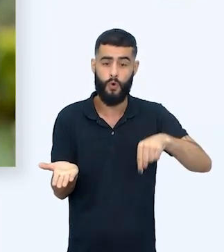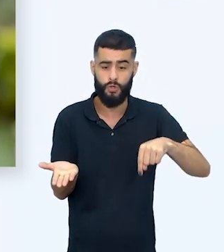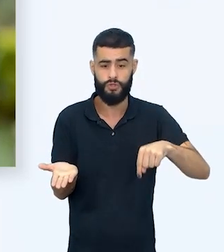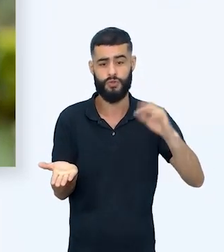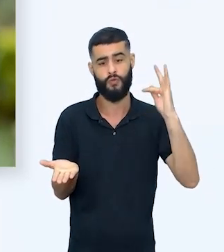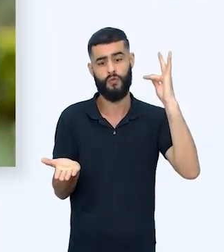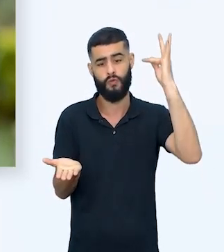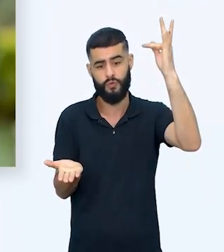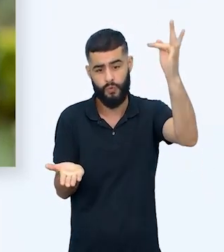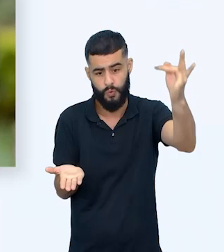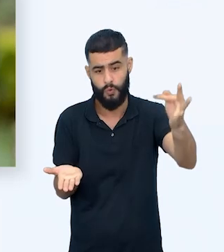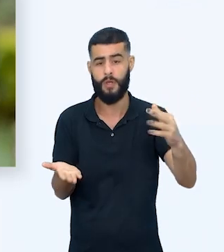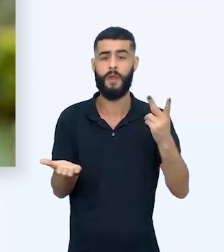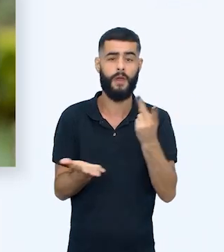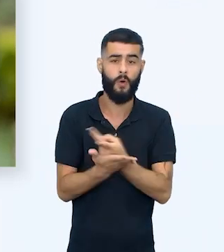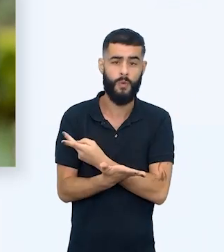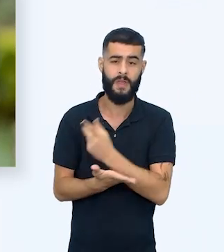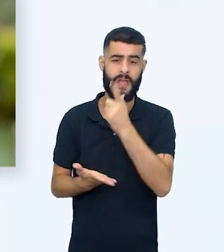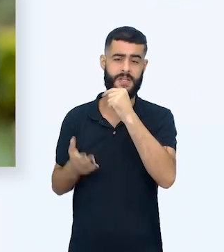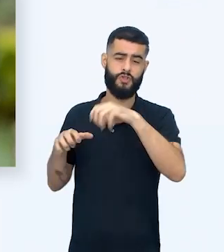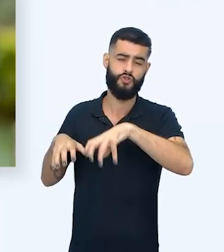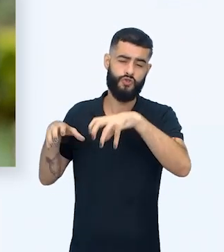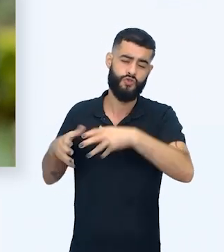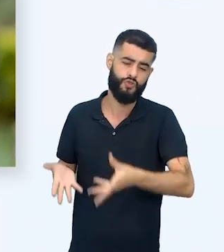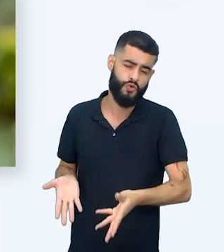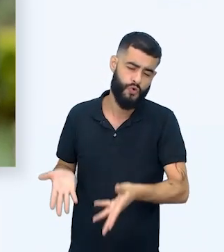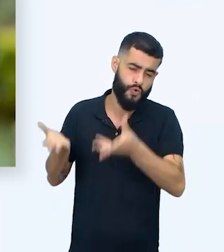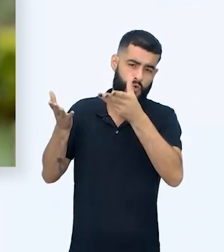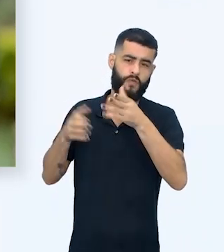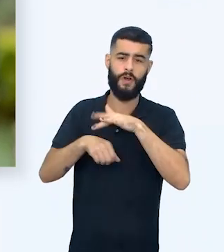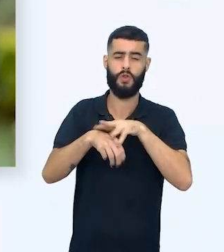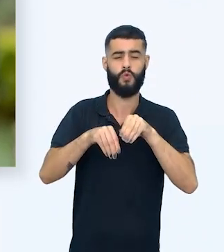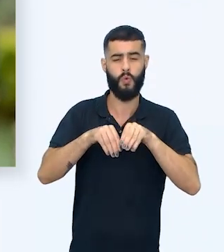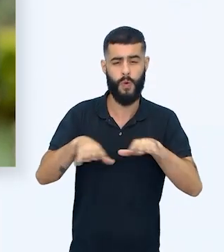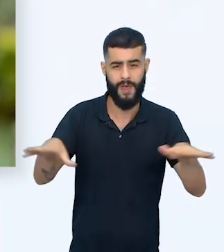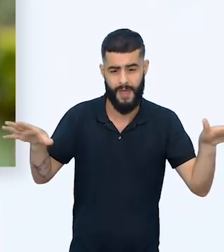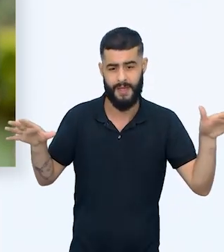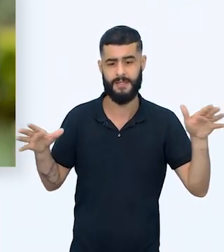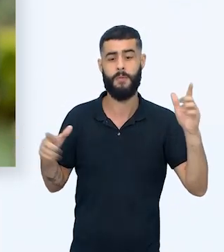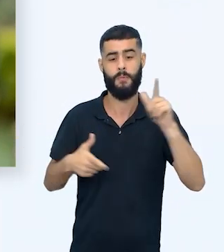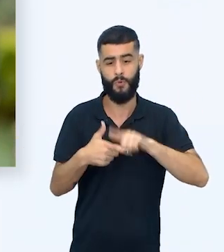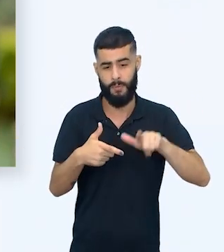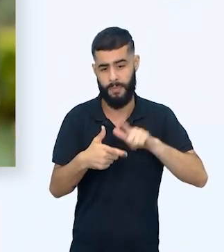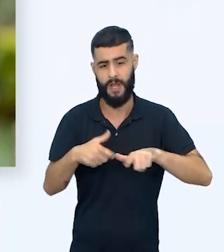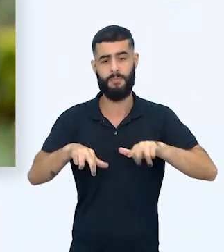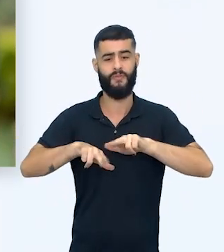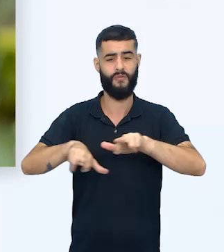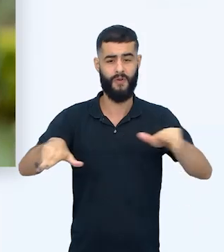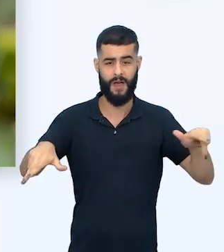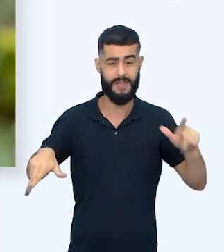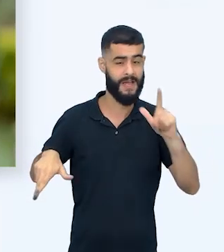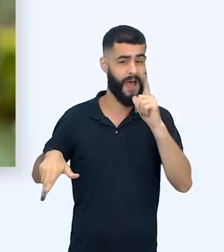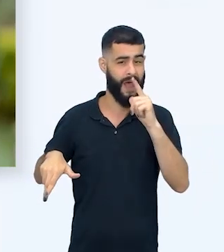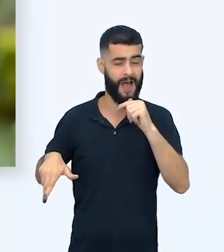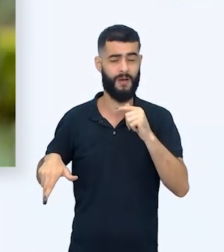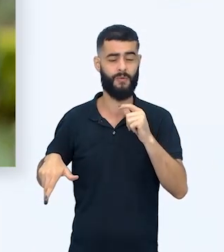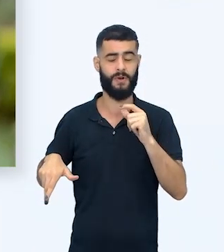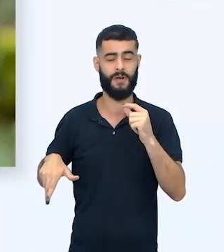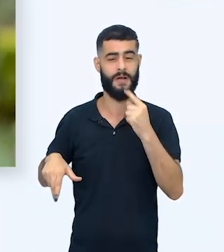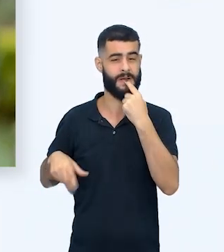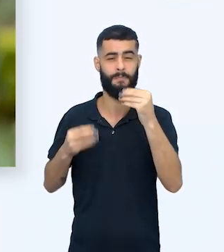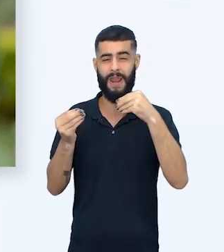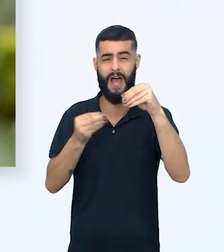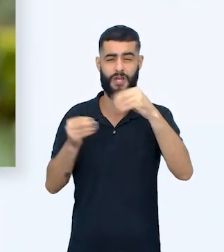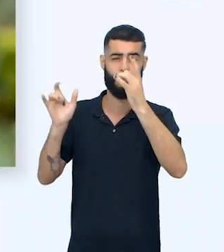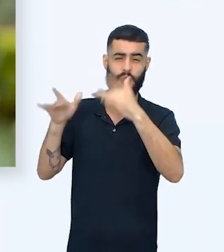droughts, floods, wildfires, pandemics, dirty air, and plastic-ridden oceans, and yes, wars, action is more